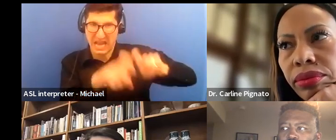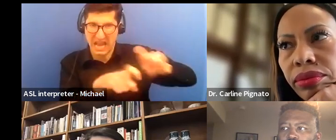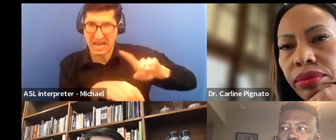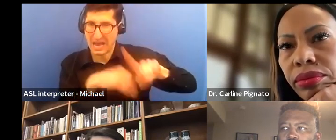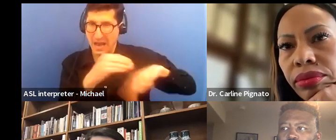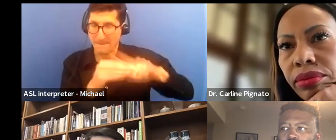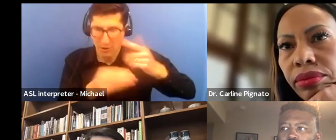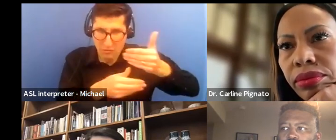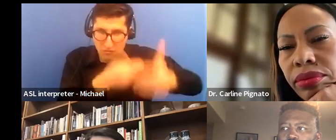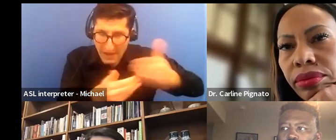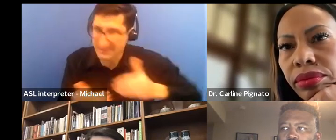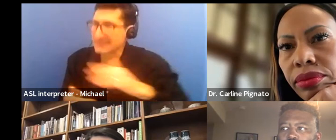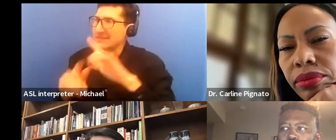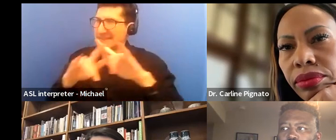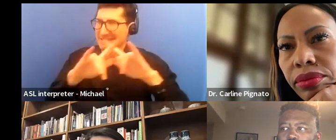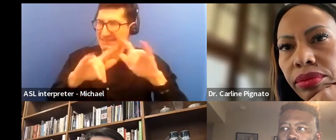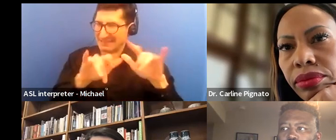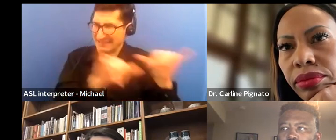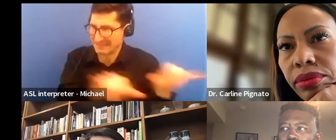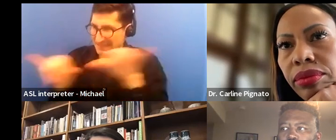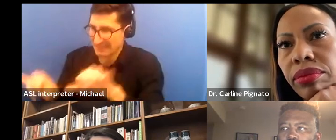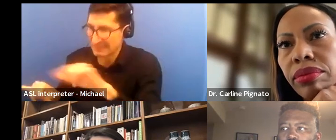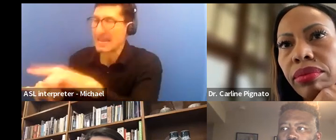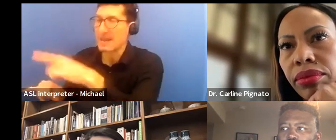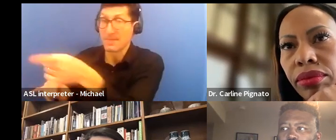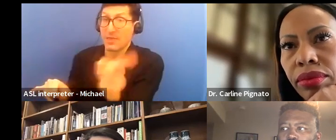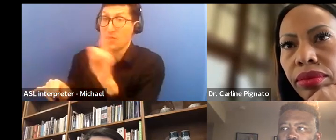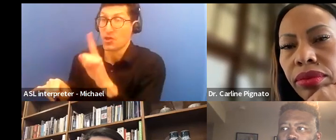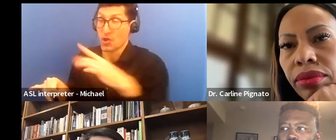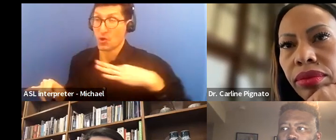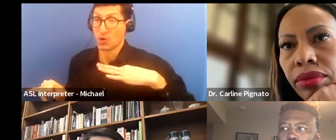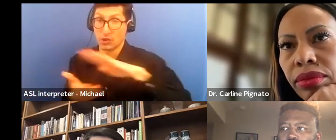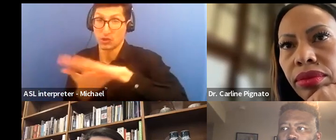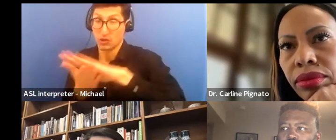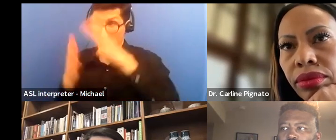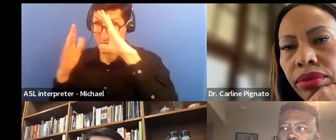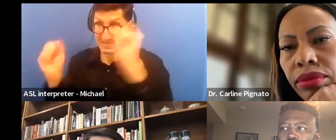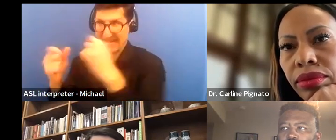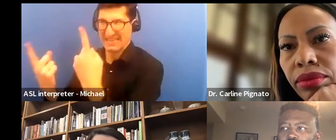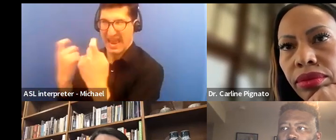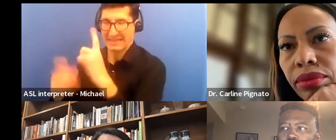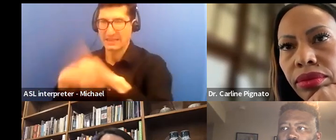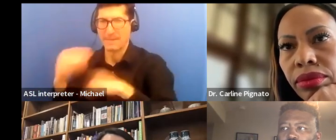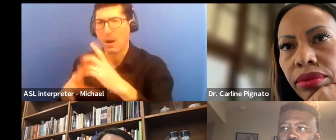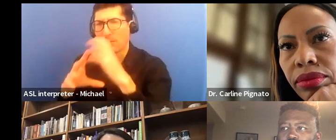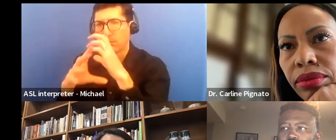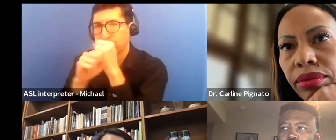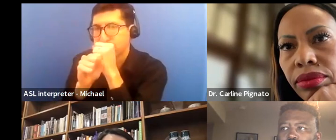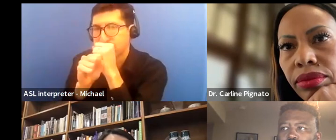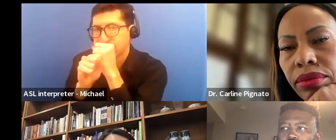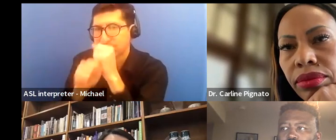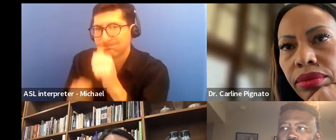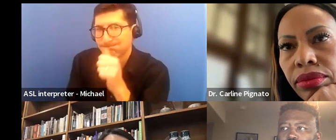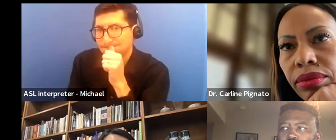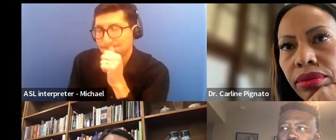and they're keenly interested in the confidentiality of their application, at least to the point of if